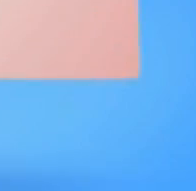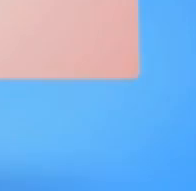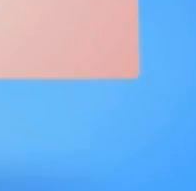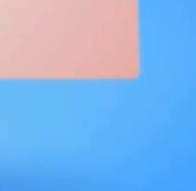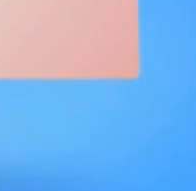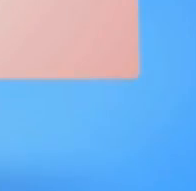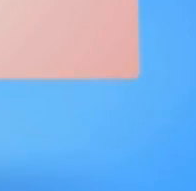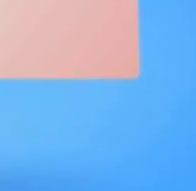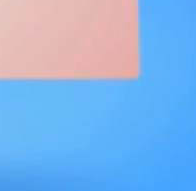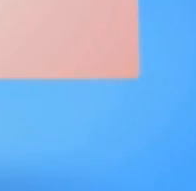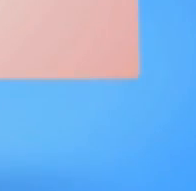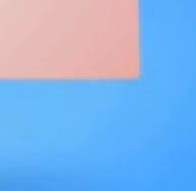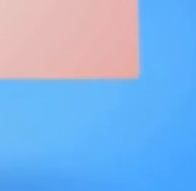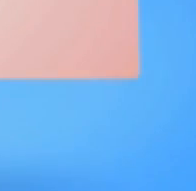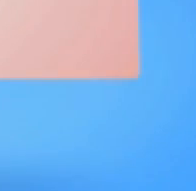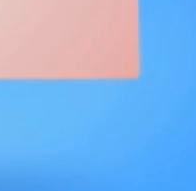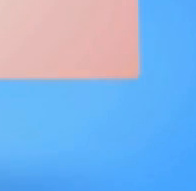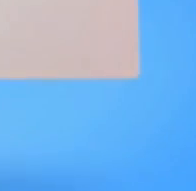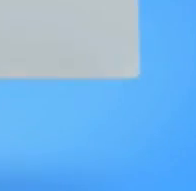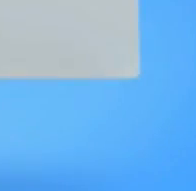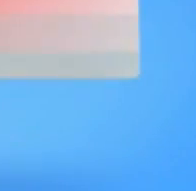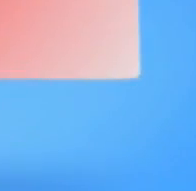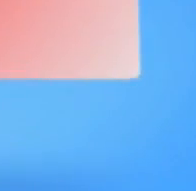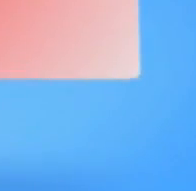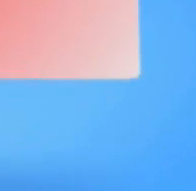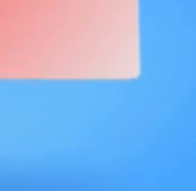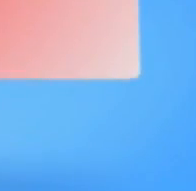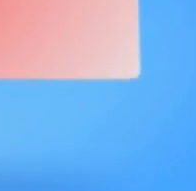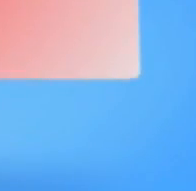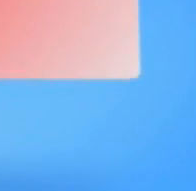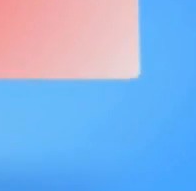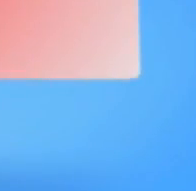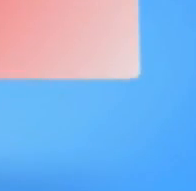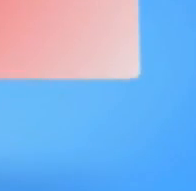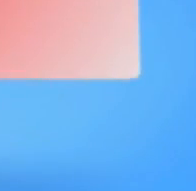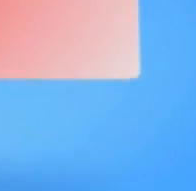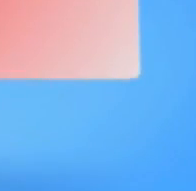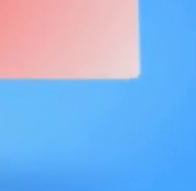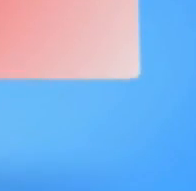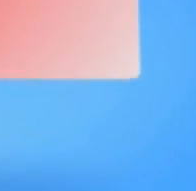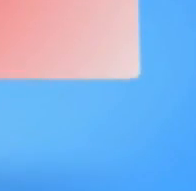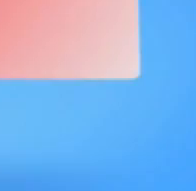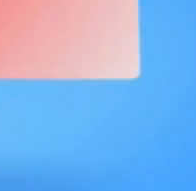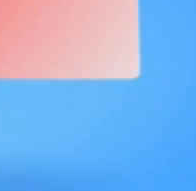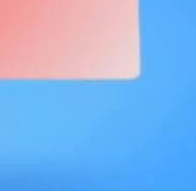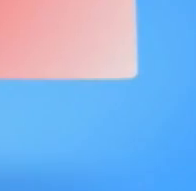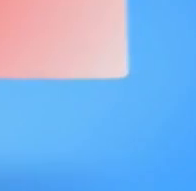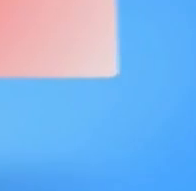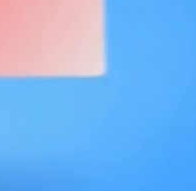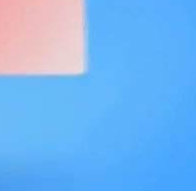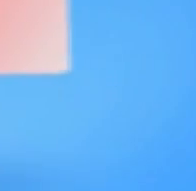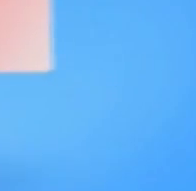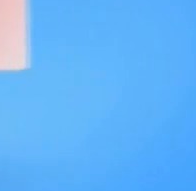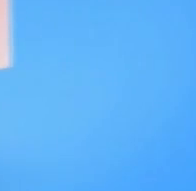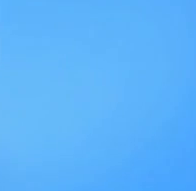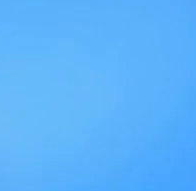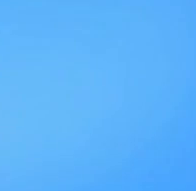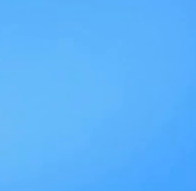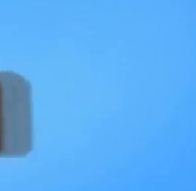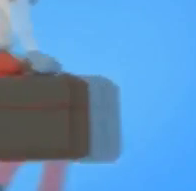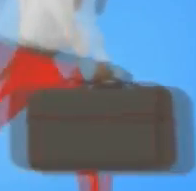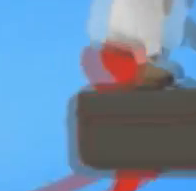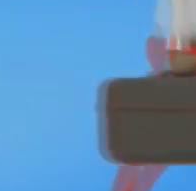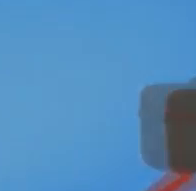Sona moja, kitulizo kamili. Maumivu yakizidi, pata ushauri wa daktari.